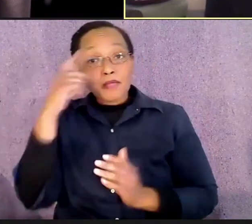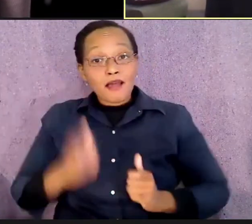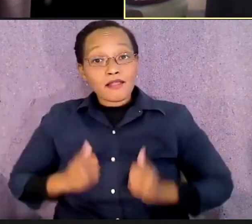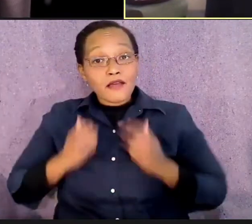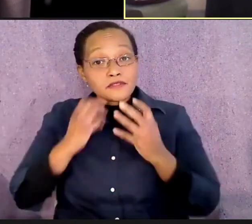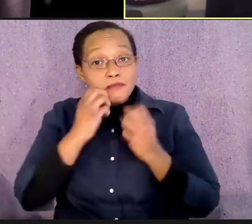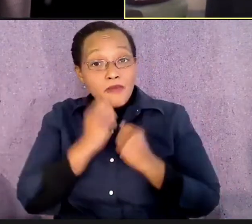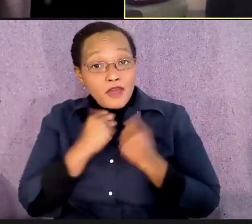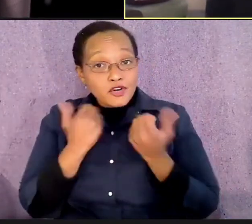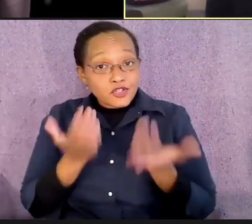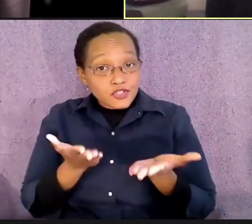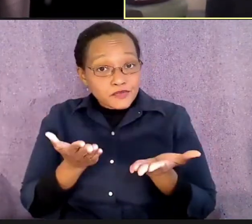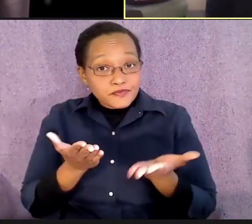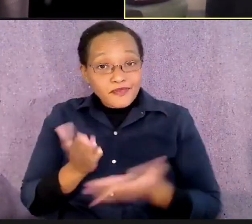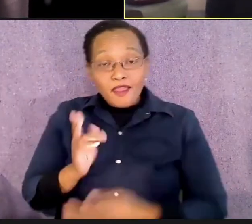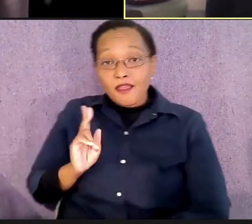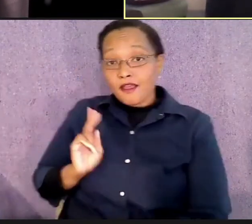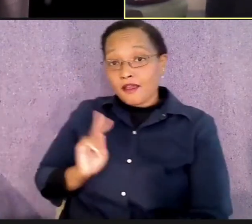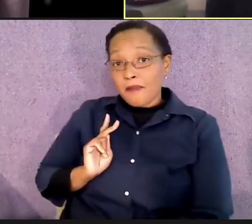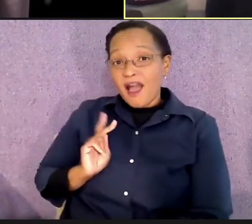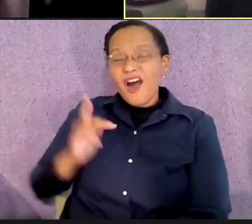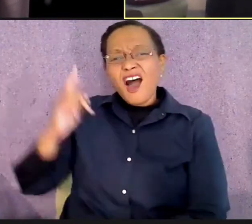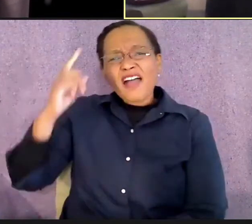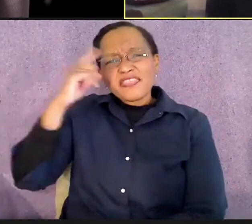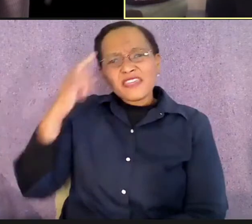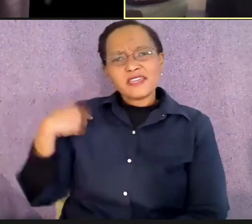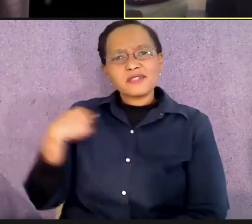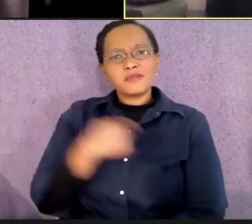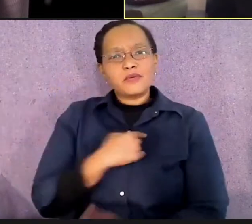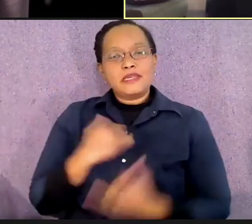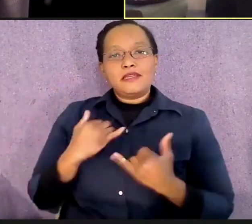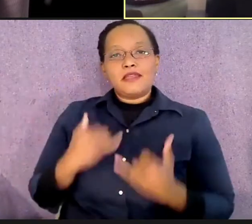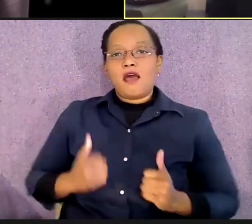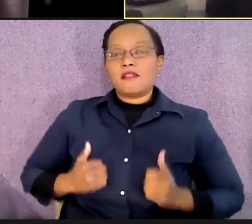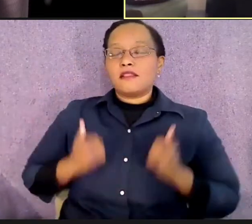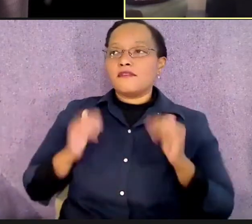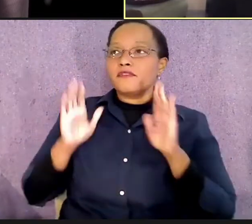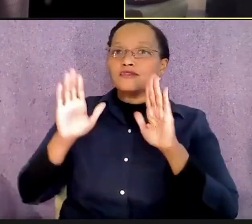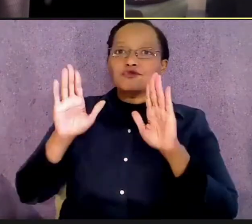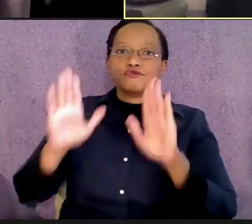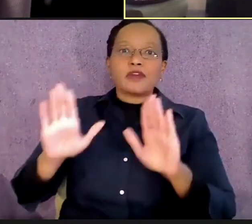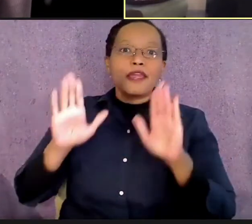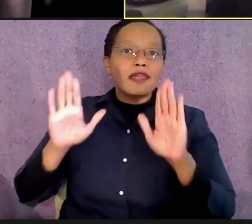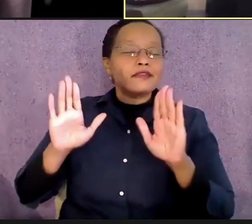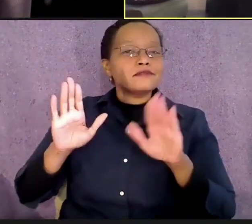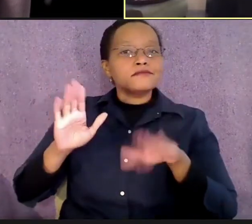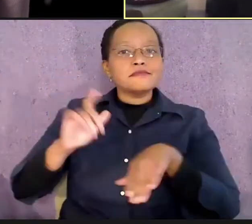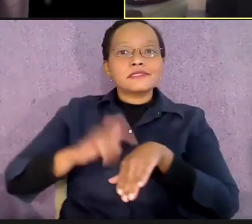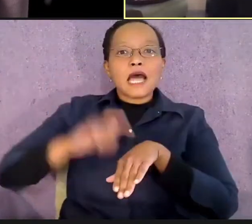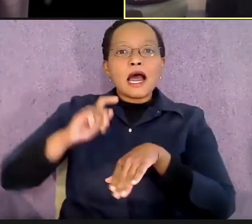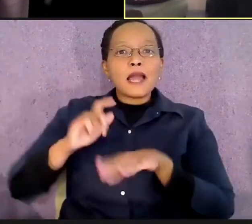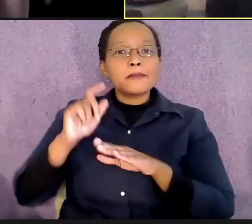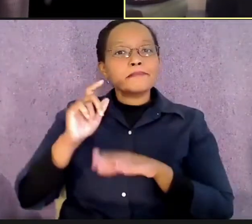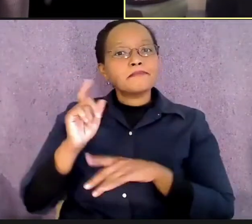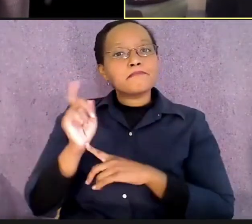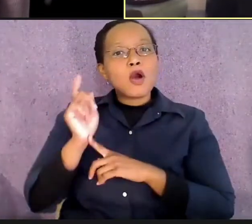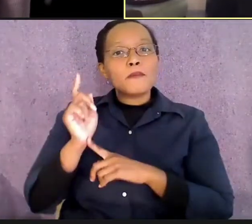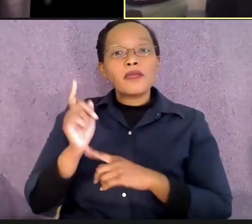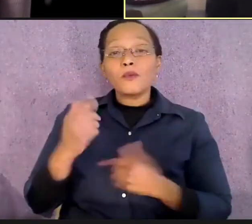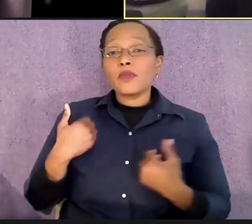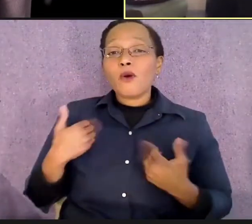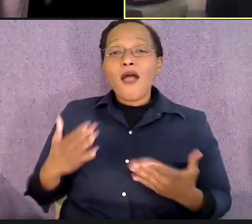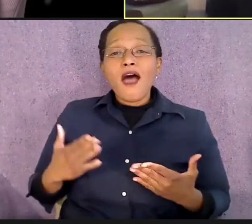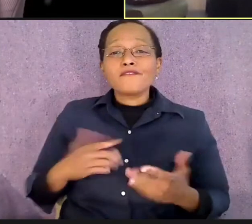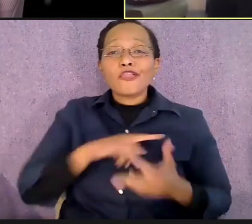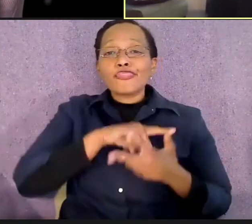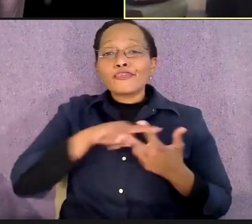I think we live in a great time in that we don't have just 3 main news channels anymore. So